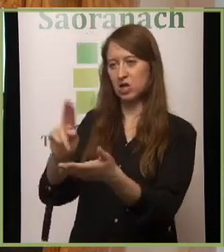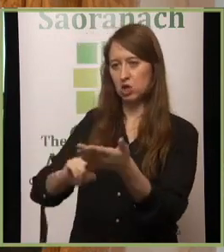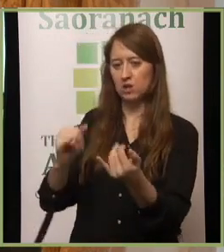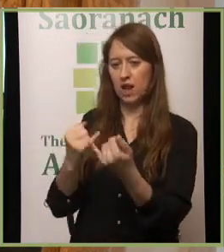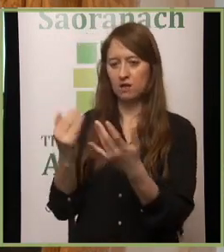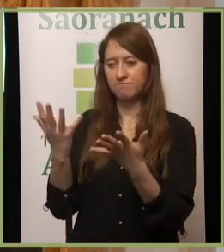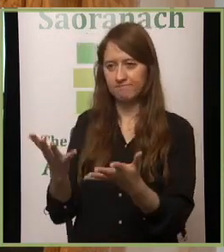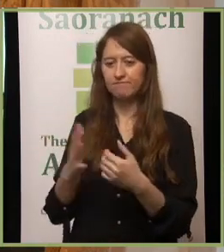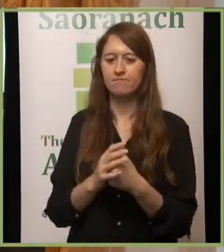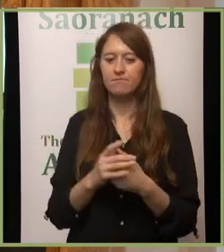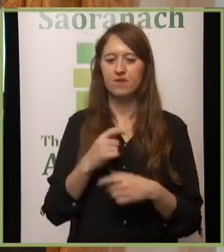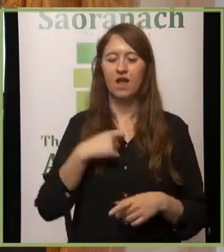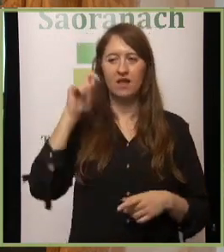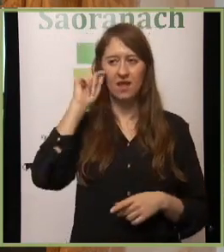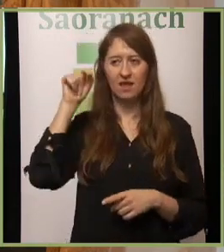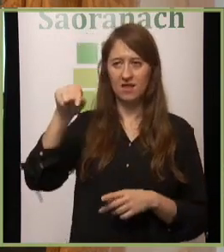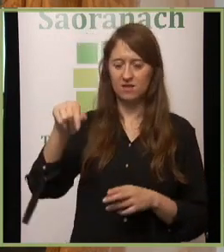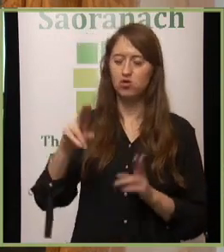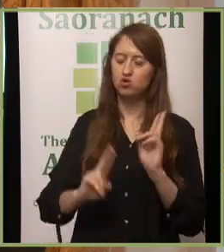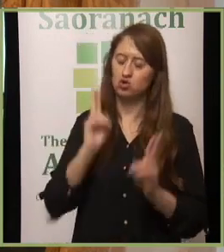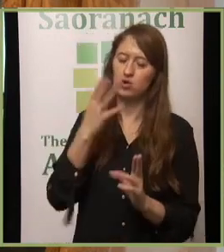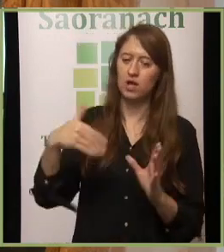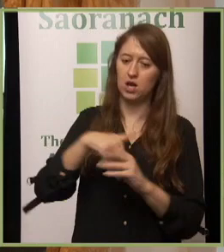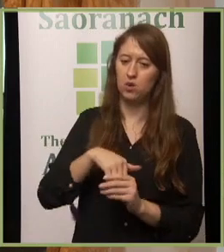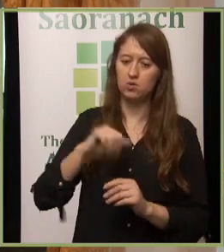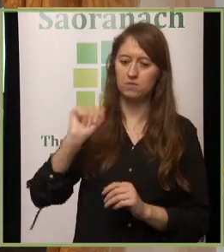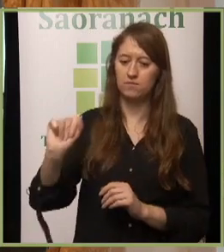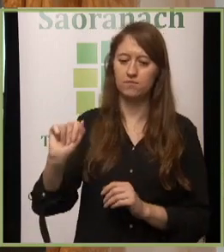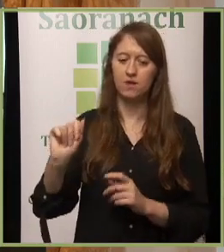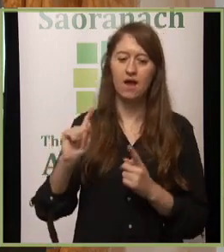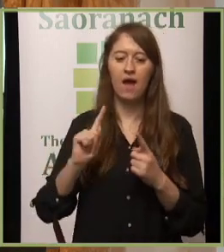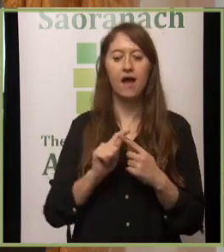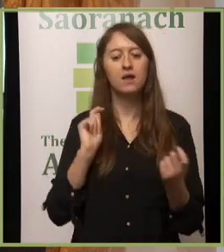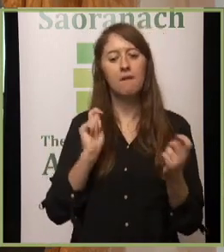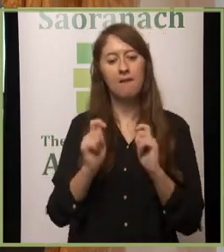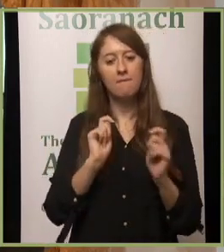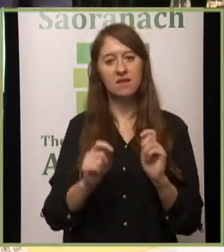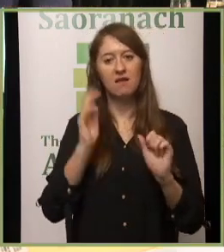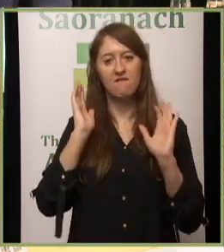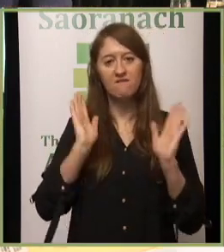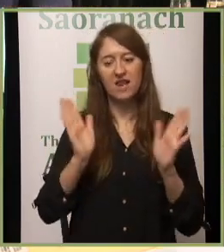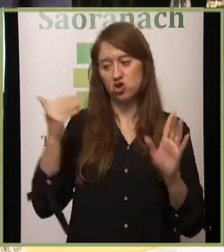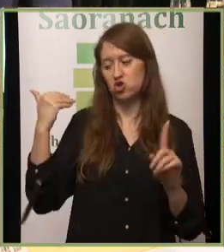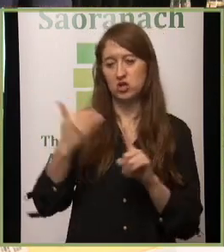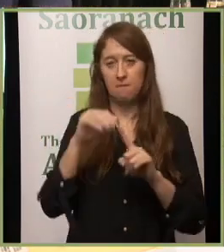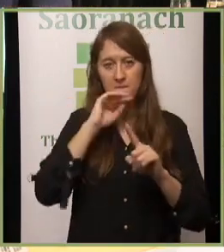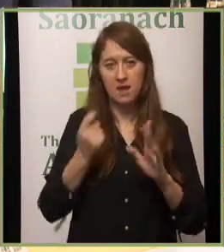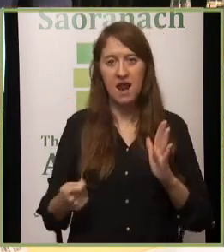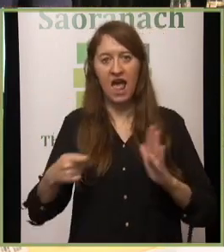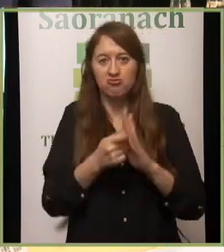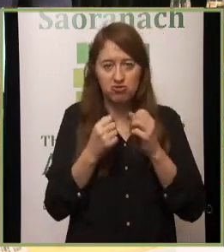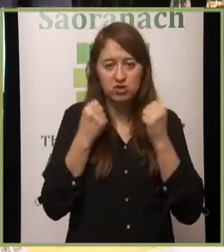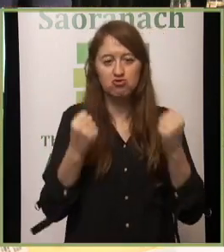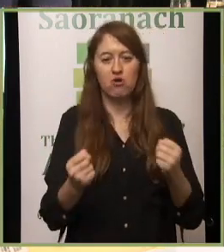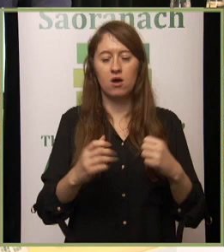on. So I think there is merit including this. And the amendments that have been made are strengthening it. Thank you. Okay, thank you, Micheál.